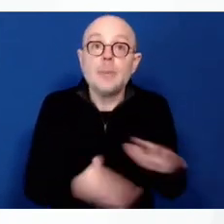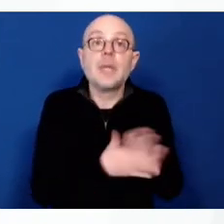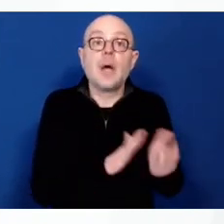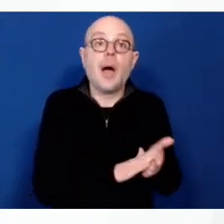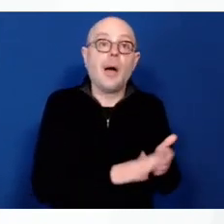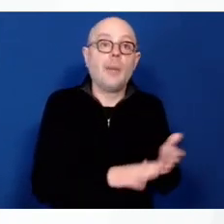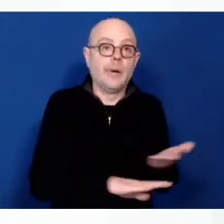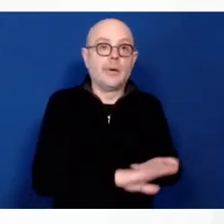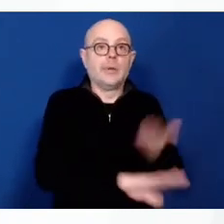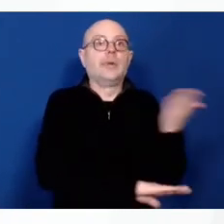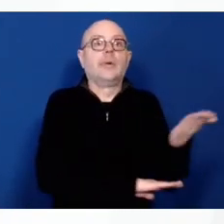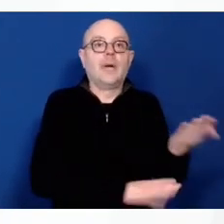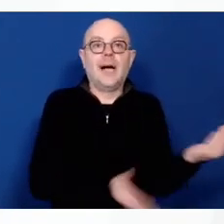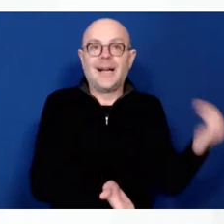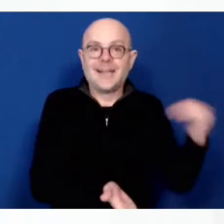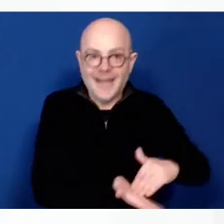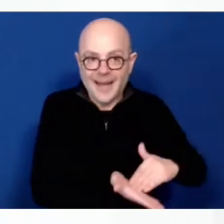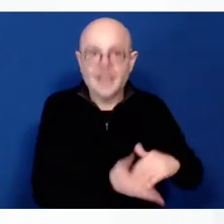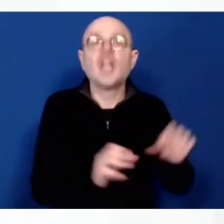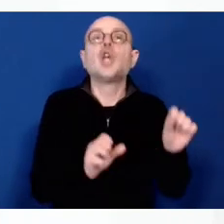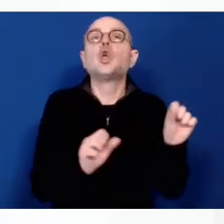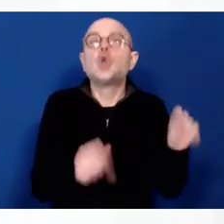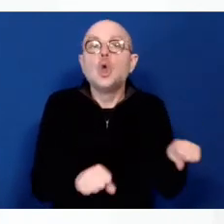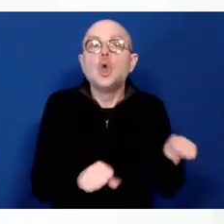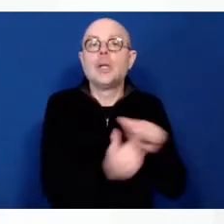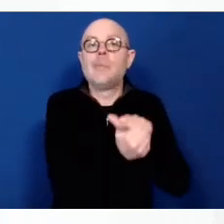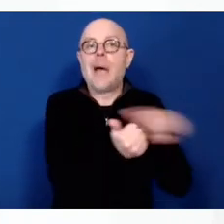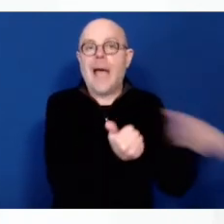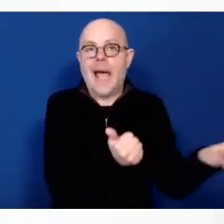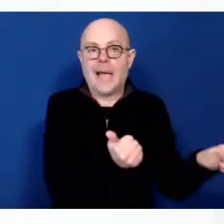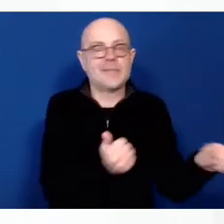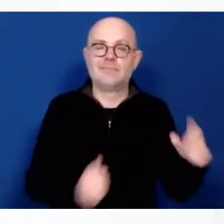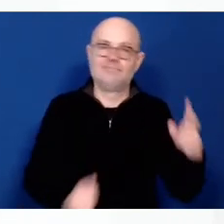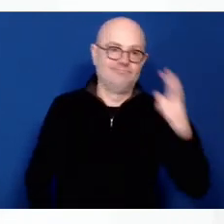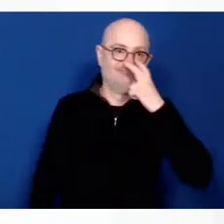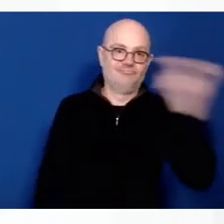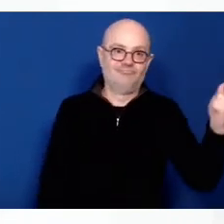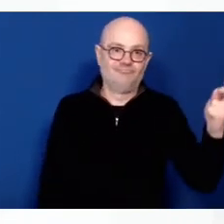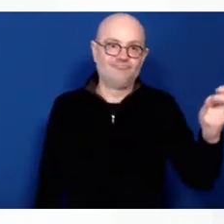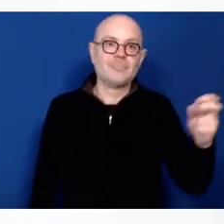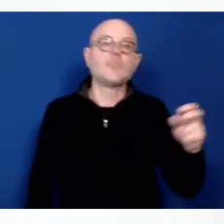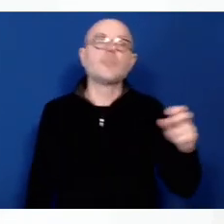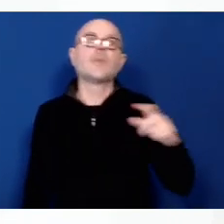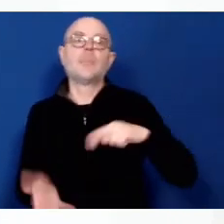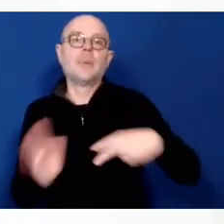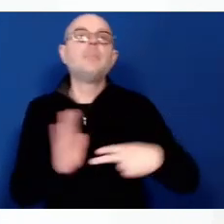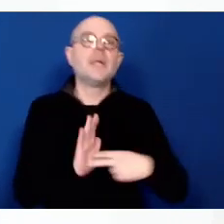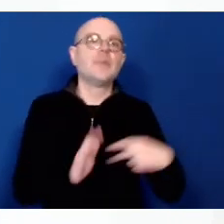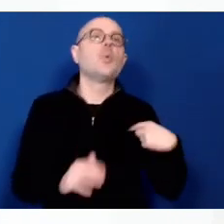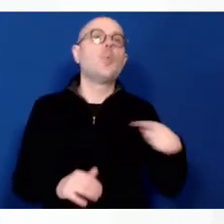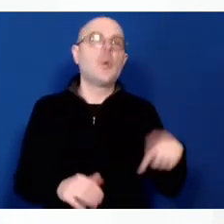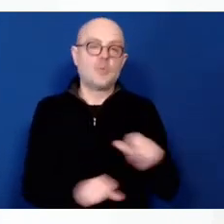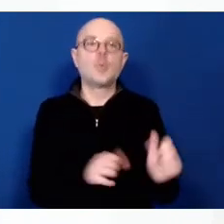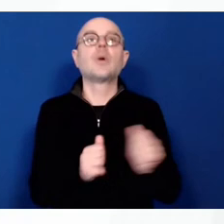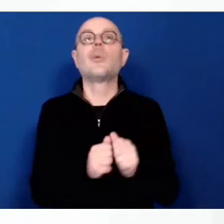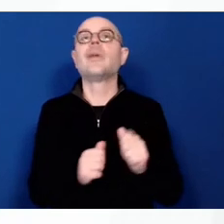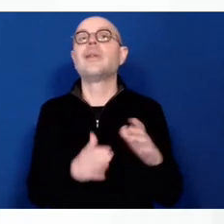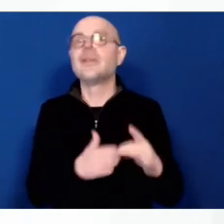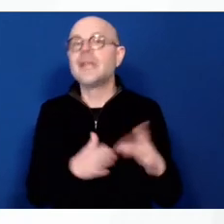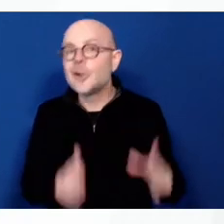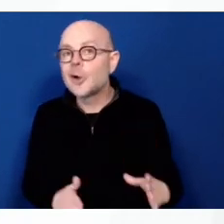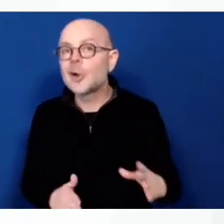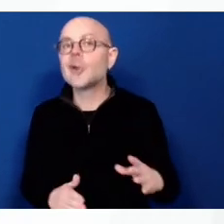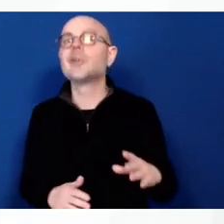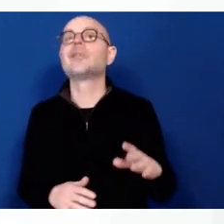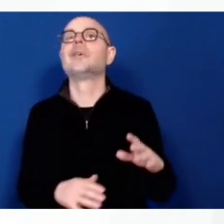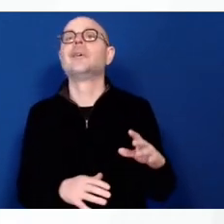it did pass, very unlikely, I think. Then we'd have to be working with our leaders in external relations and planning and